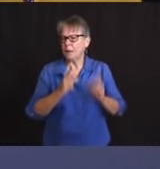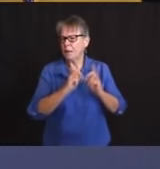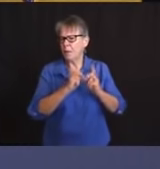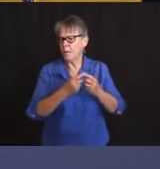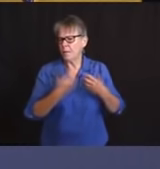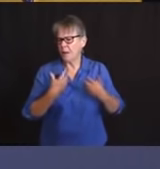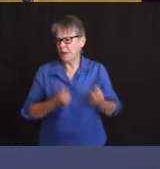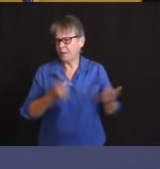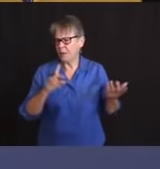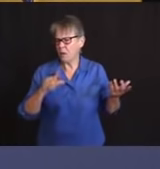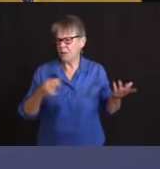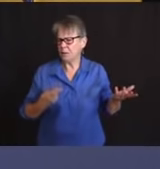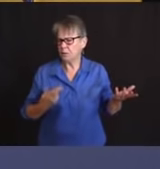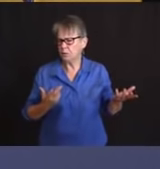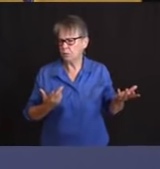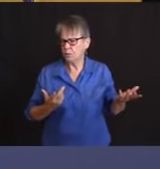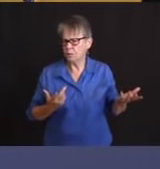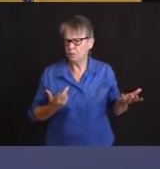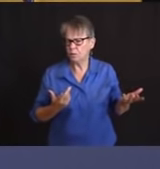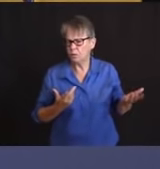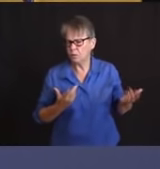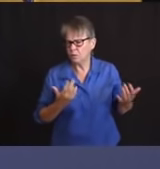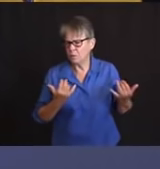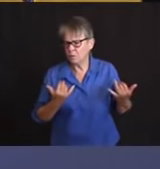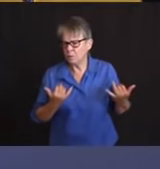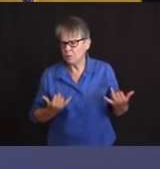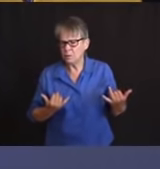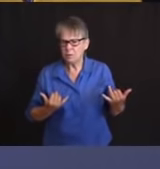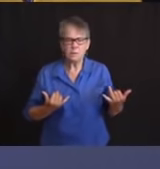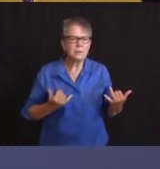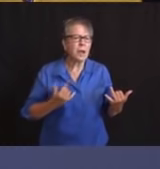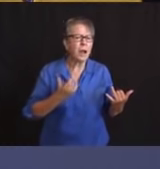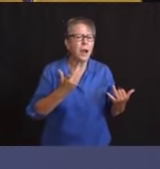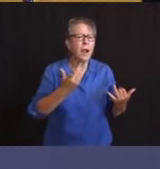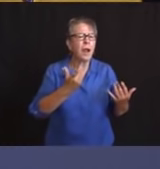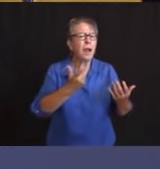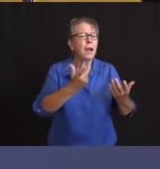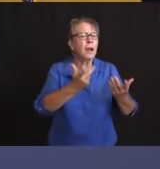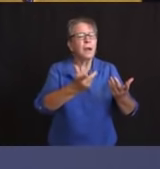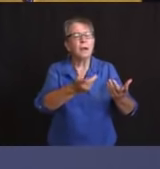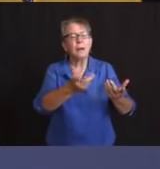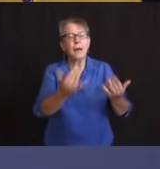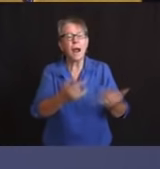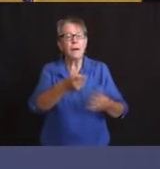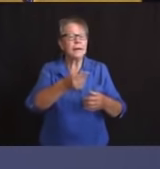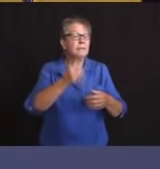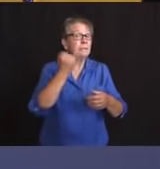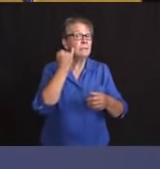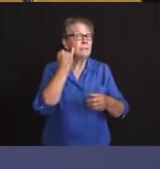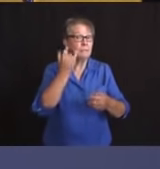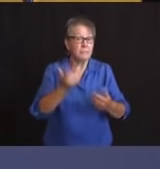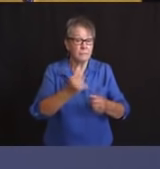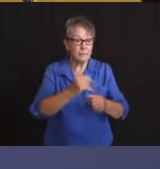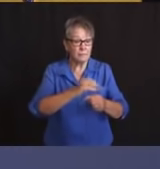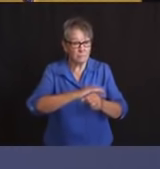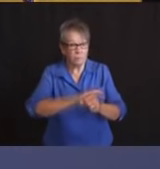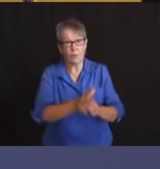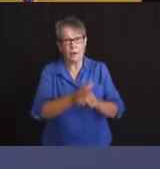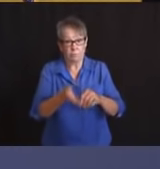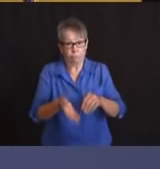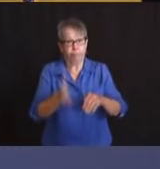it 5? When do parents get notified? And who makes the decision on whether or not to shut down a school, a district, or a